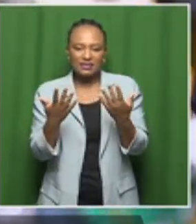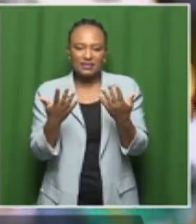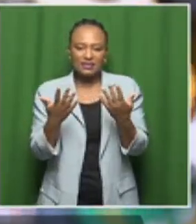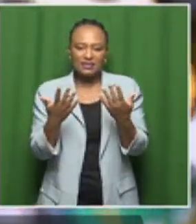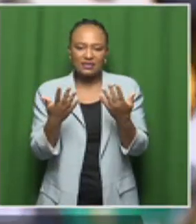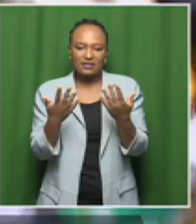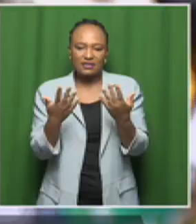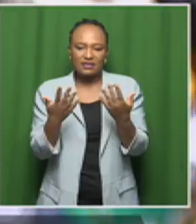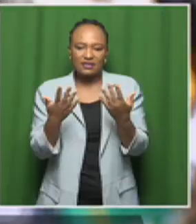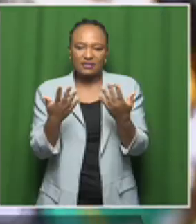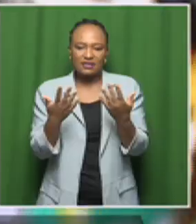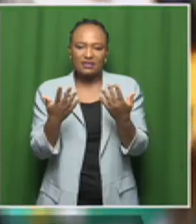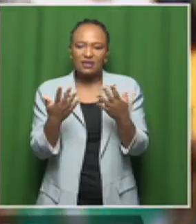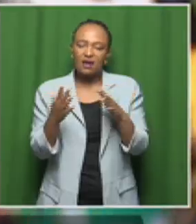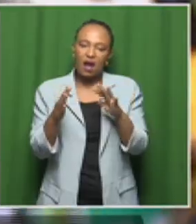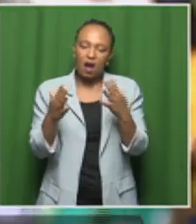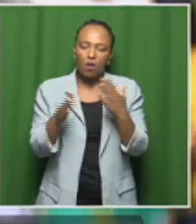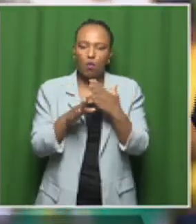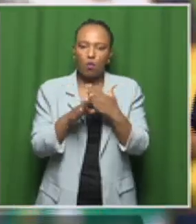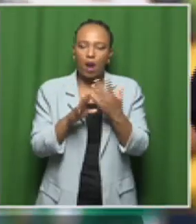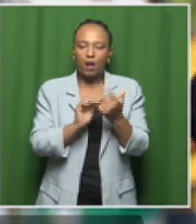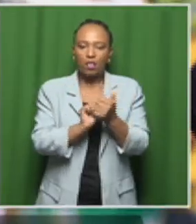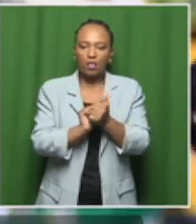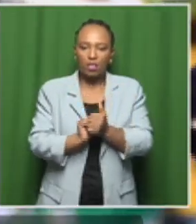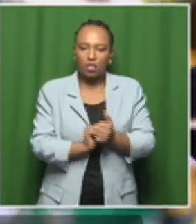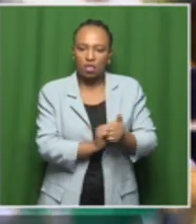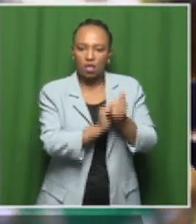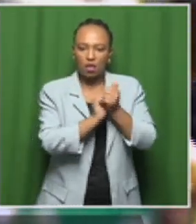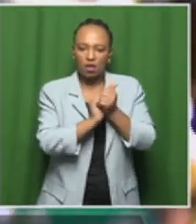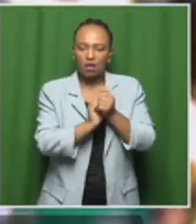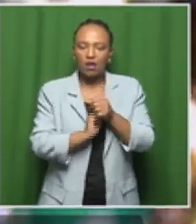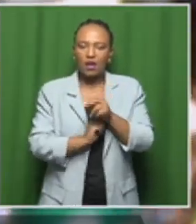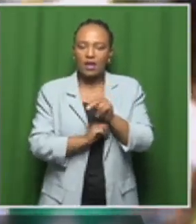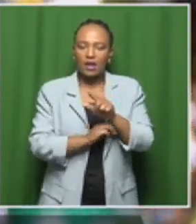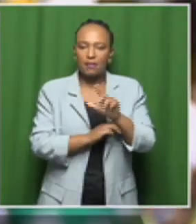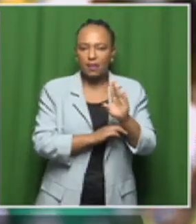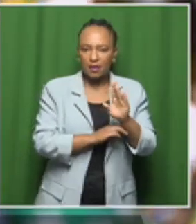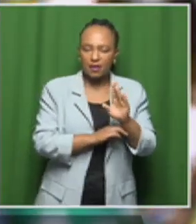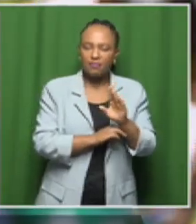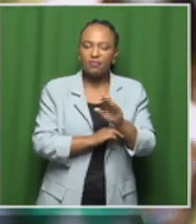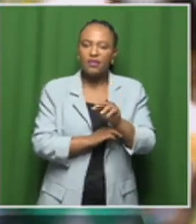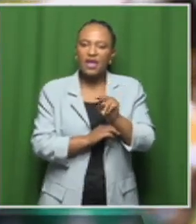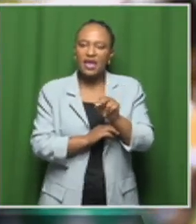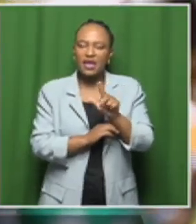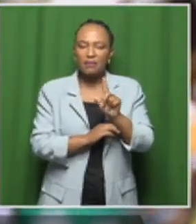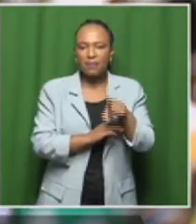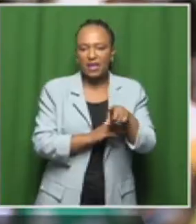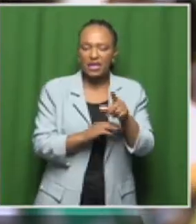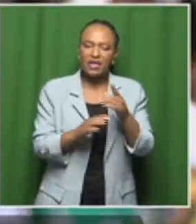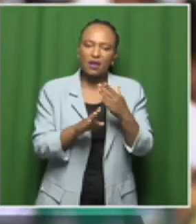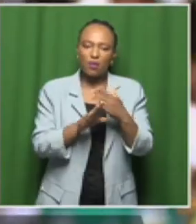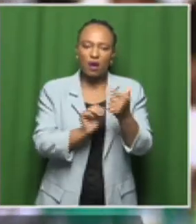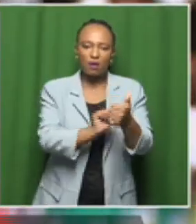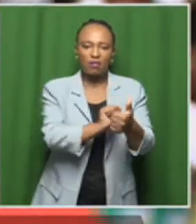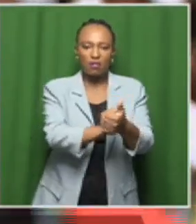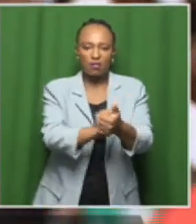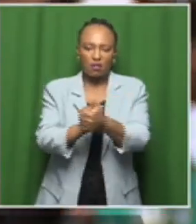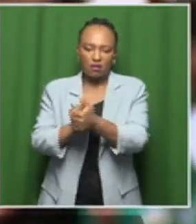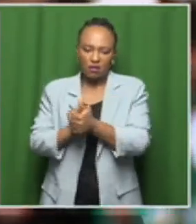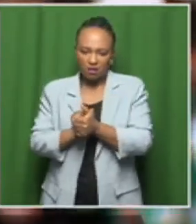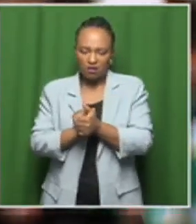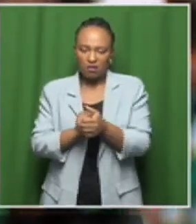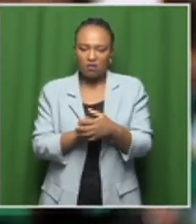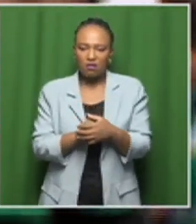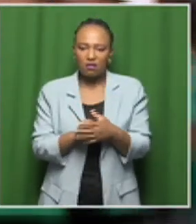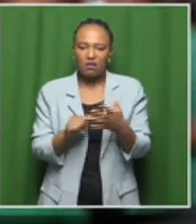these kind of coalitions which were there between the NNP and the flow crossing had helped us very much so. We did